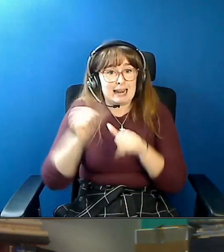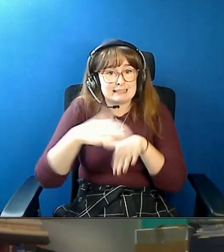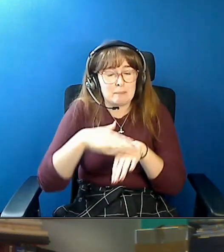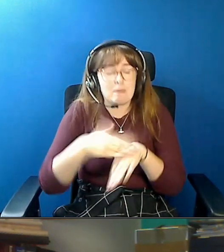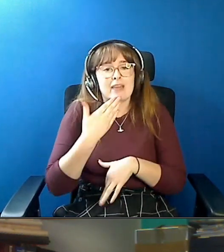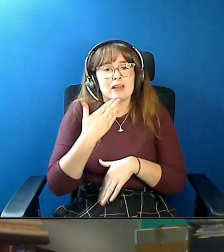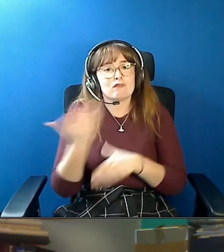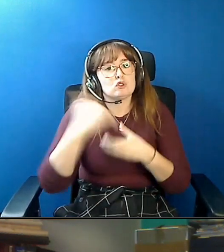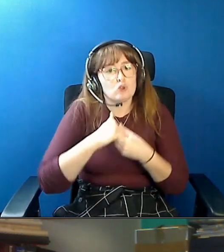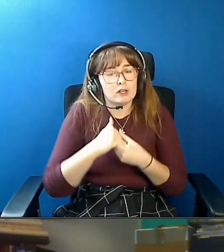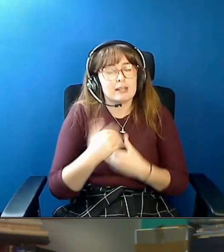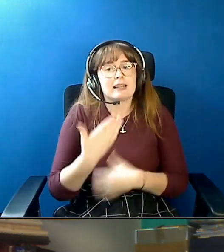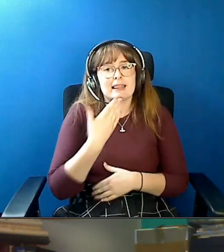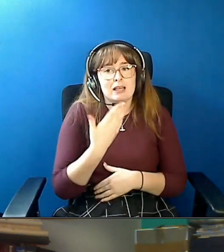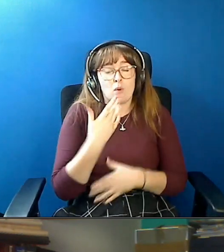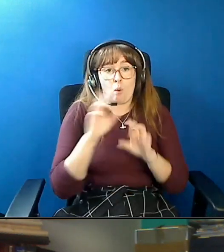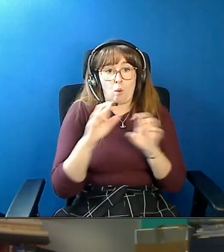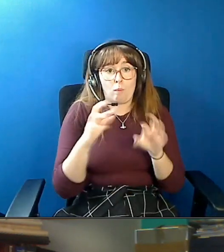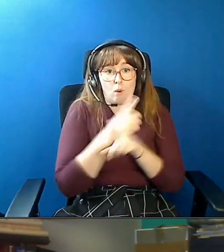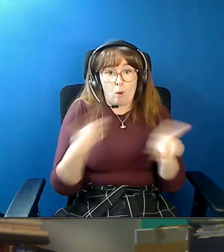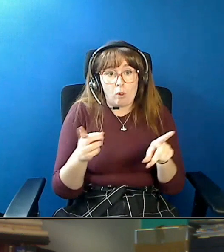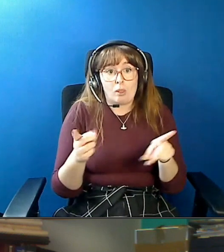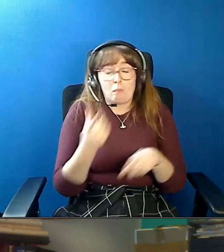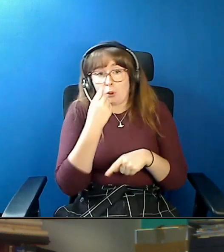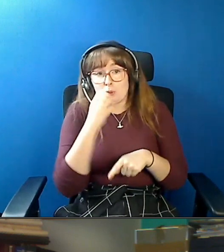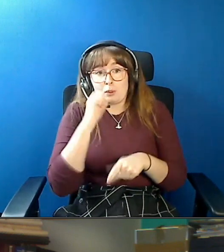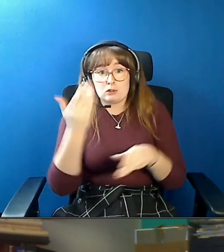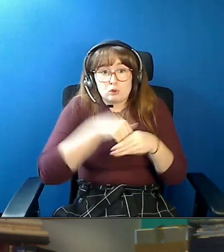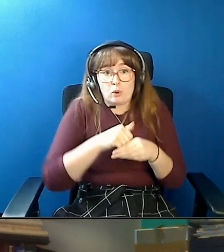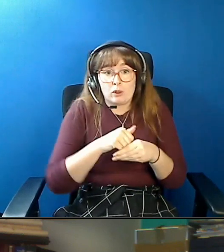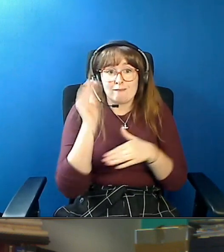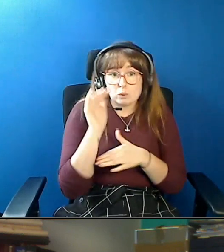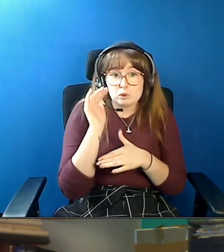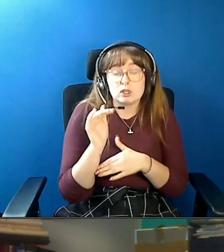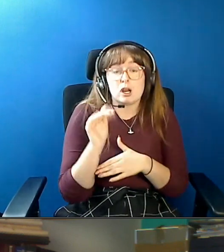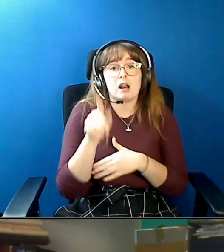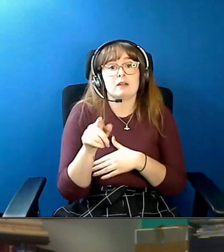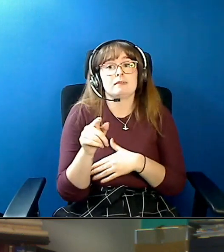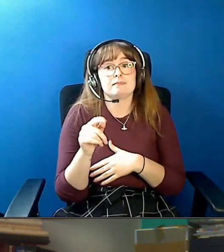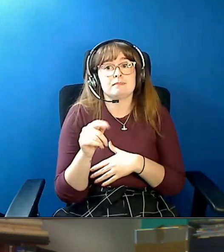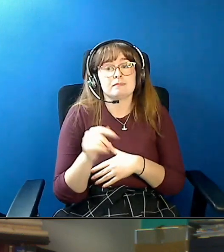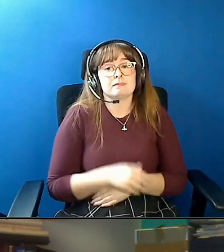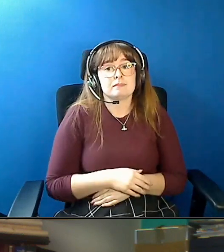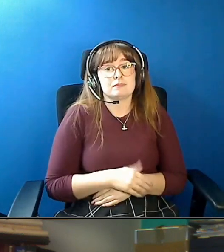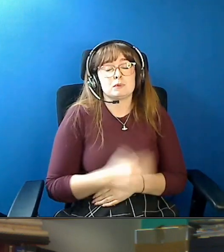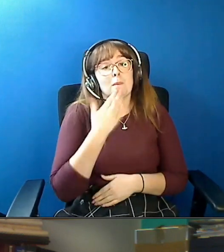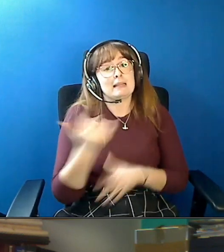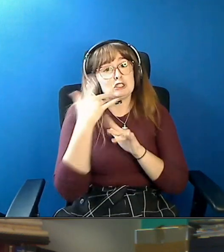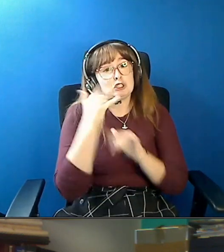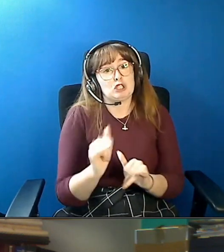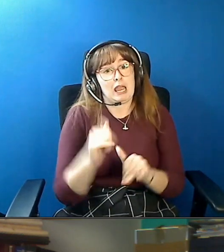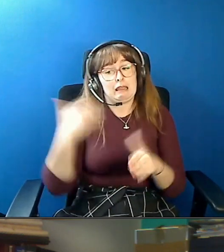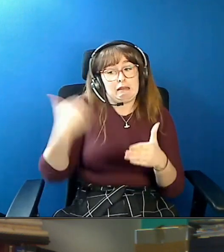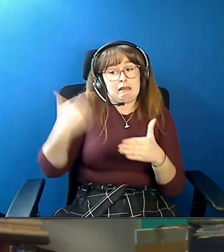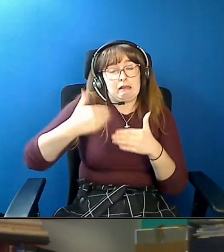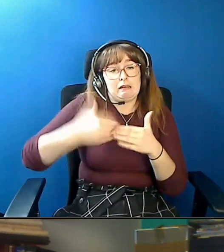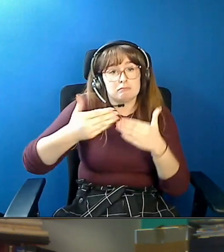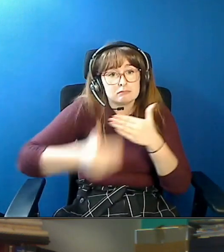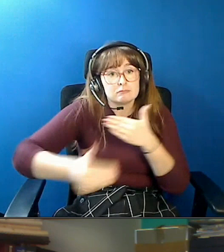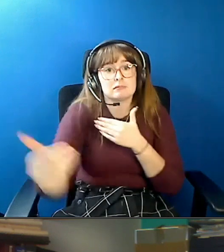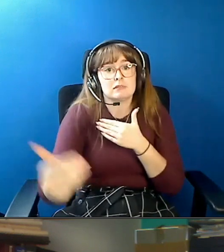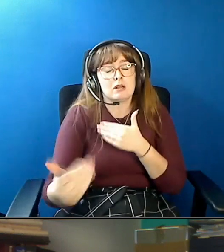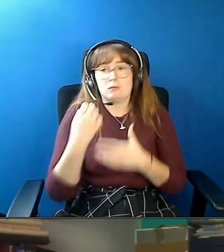afternoon. We hope that you'd maybe consider joining a future Energy Saving Trust webinar, so do feel free to check those out. And again, the offer of any sort